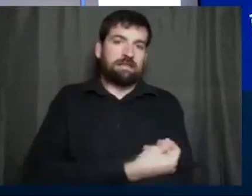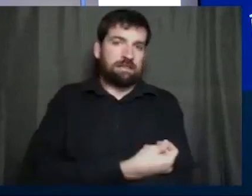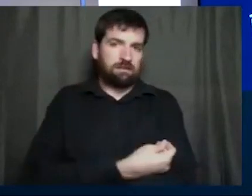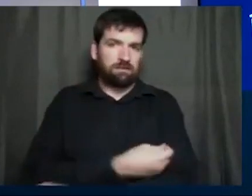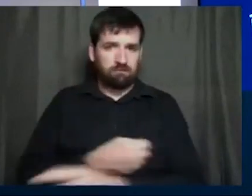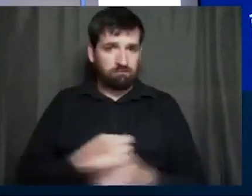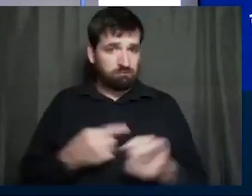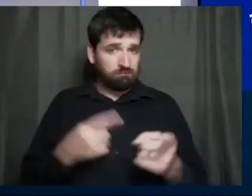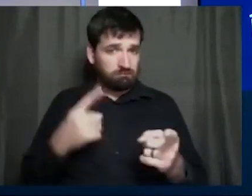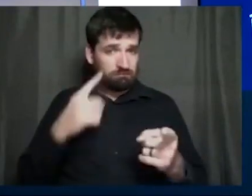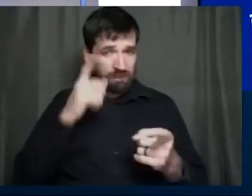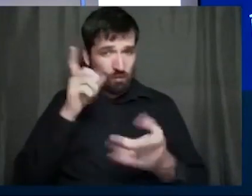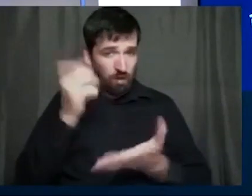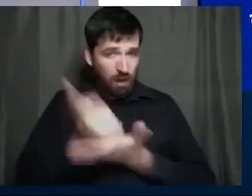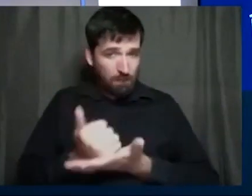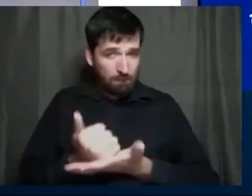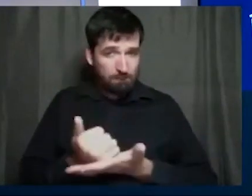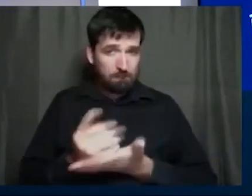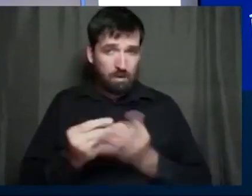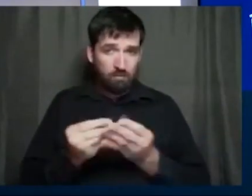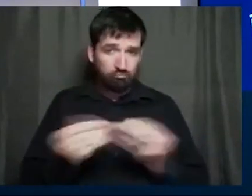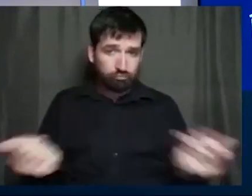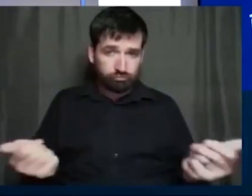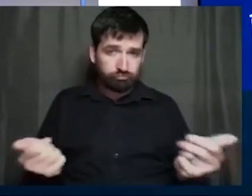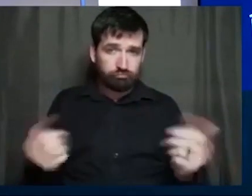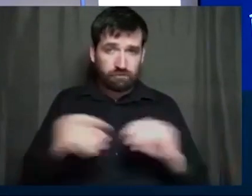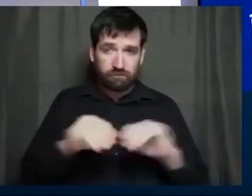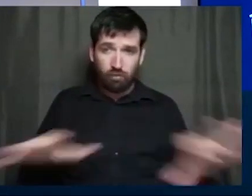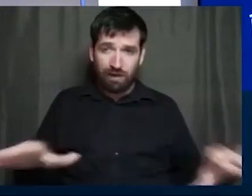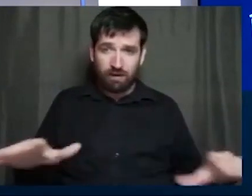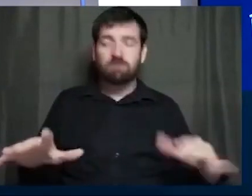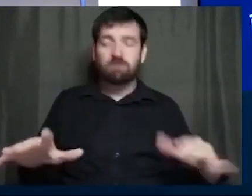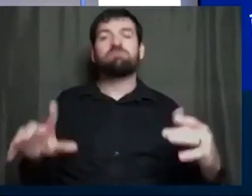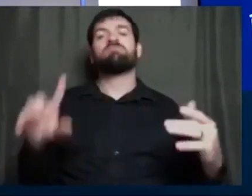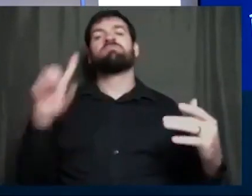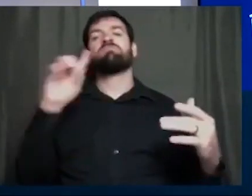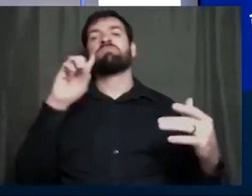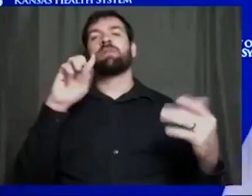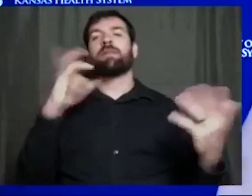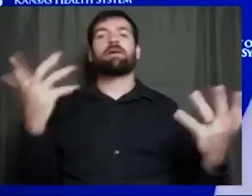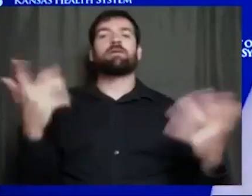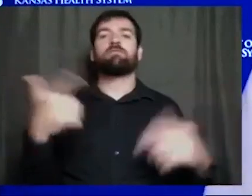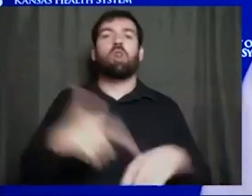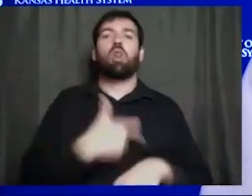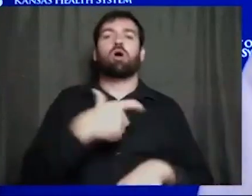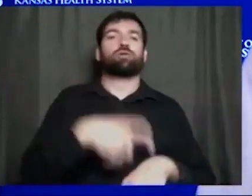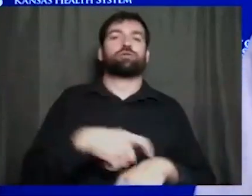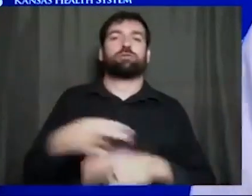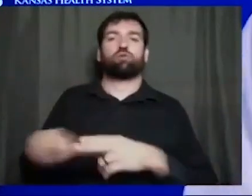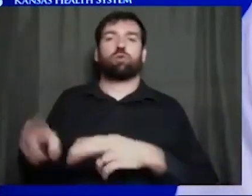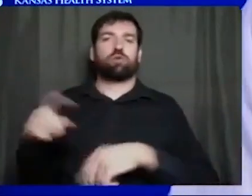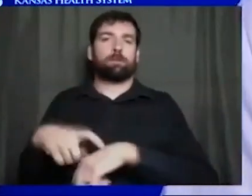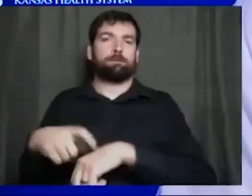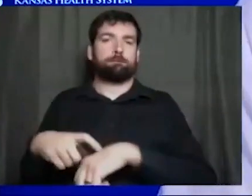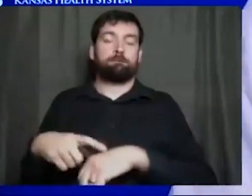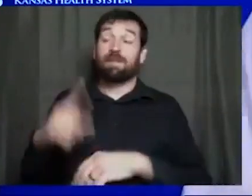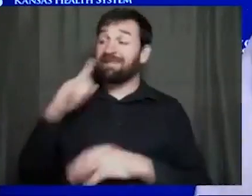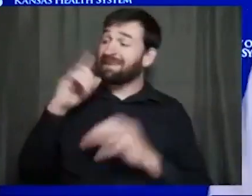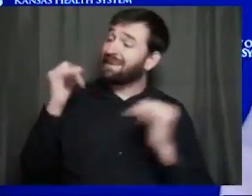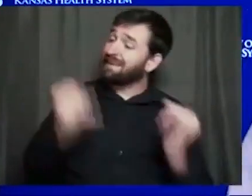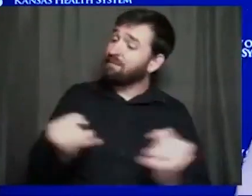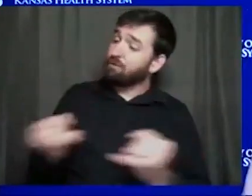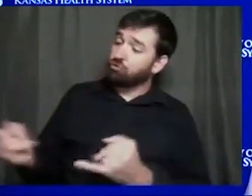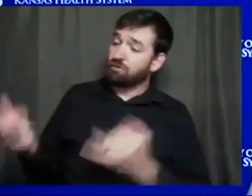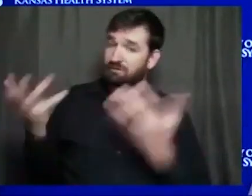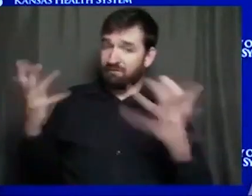help mitigate the spread? What do you think the effects will be long and short term? I think individually it has helped people to